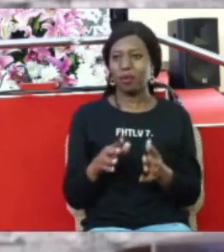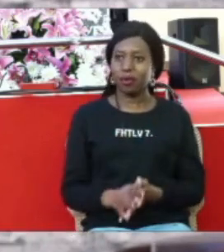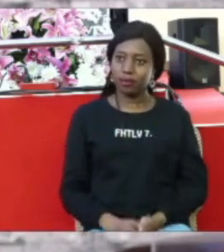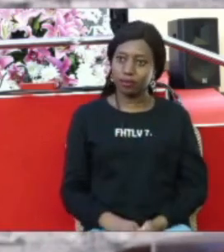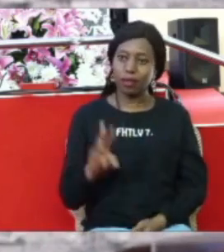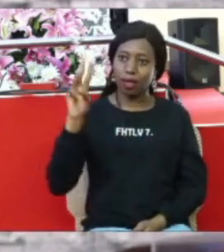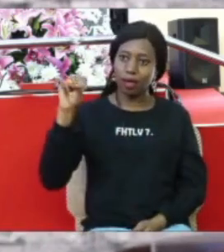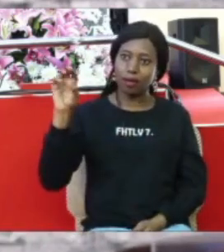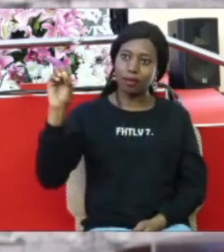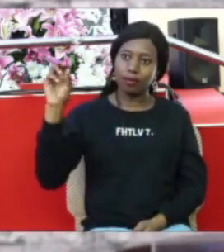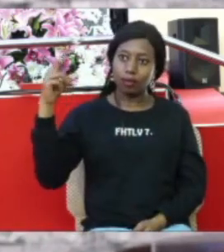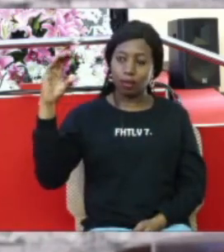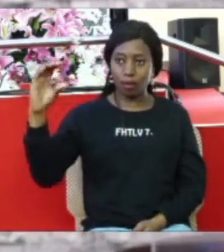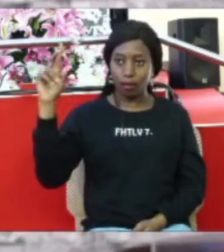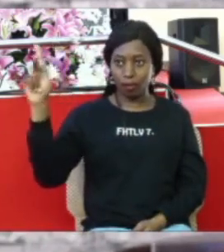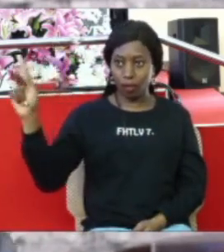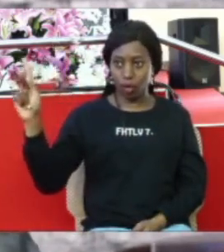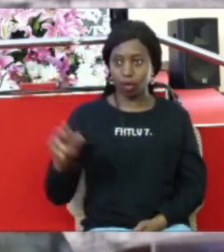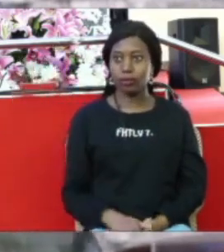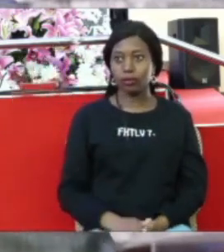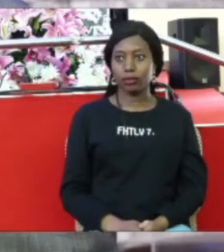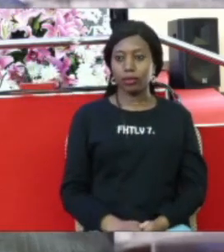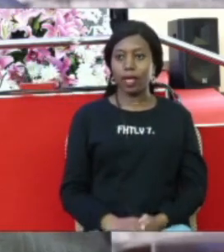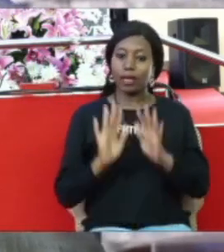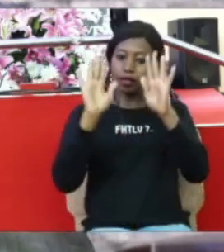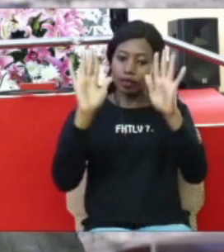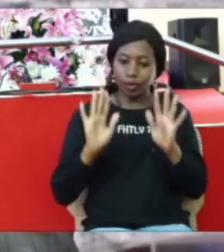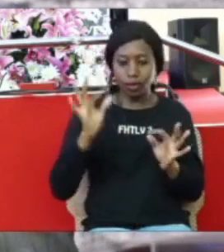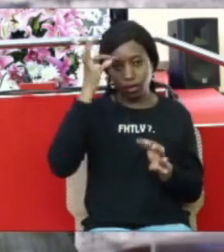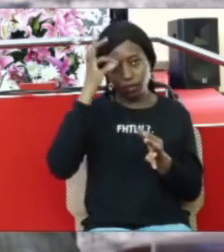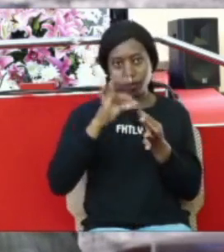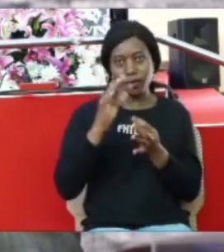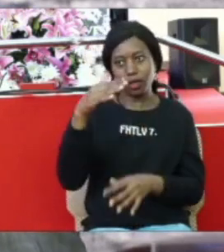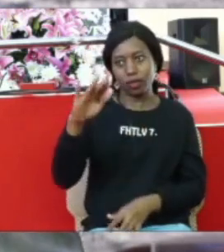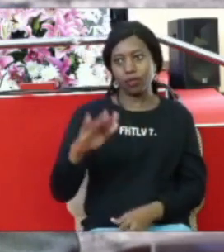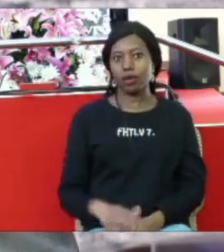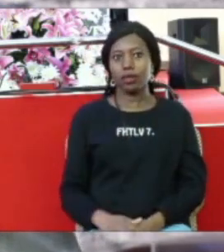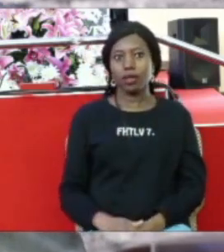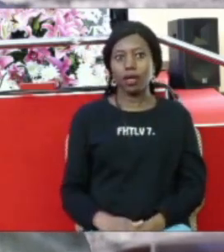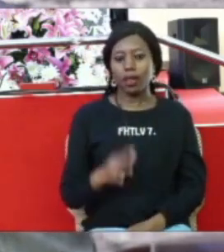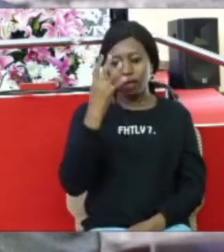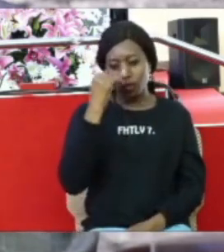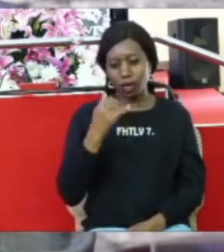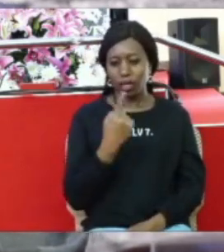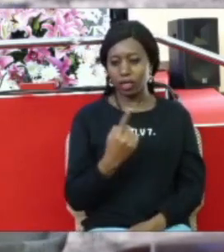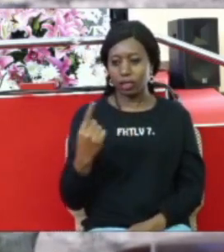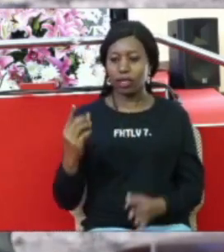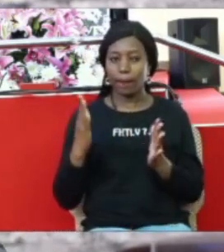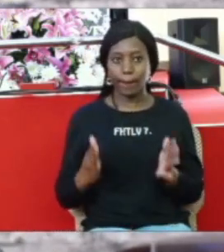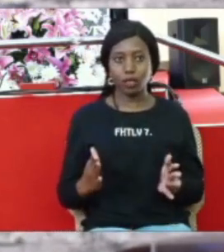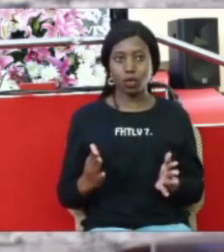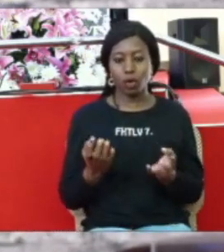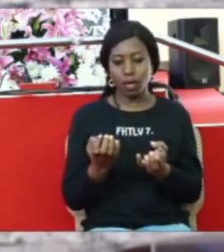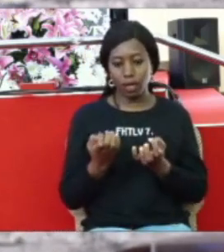love him. It is important for your faith. And no wonder the disciples are saying, increase my faith. Let me have a little more faith. Just a little